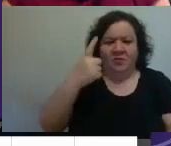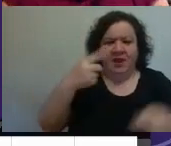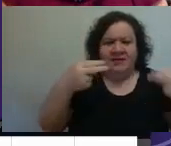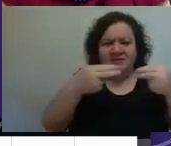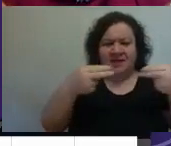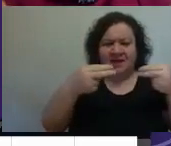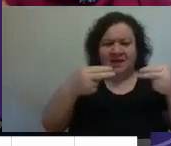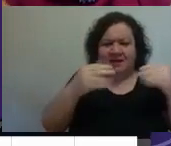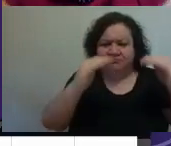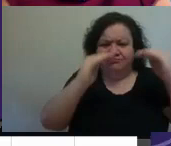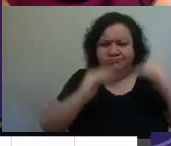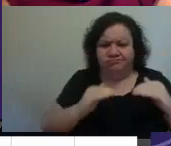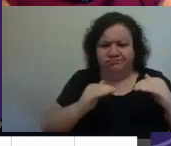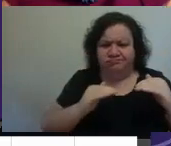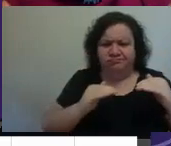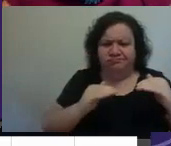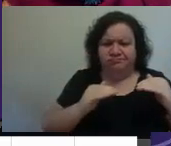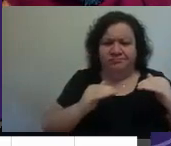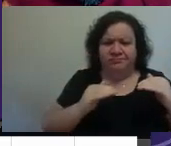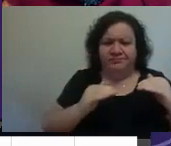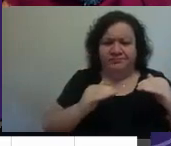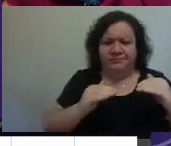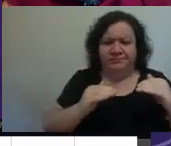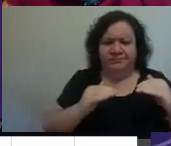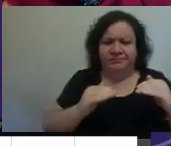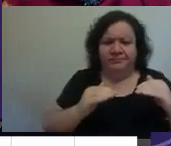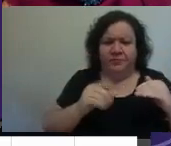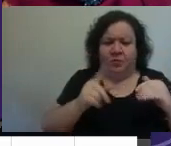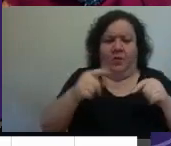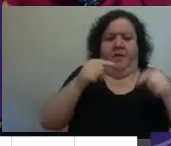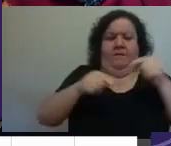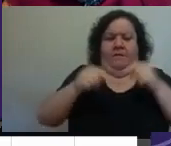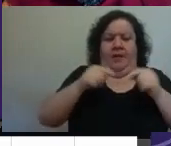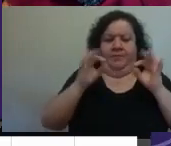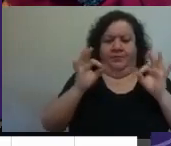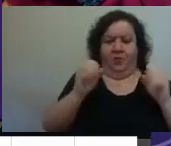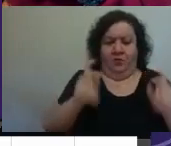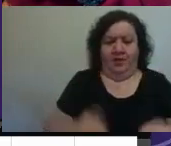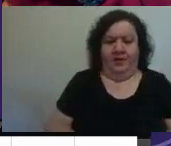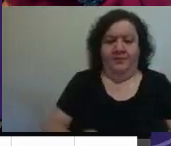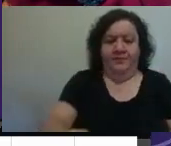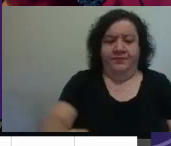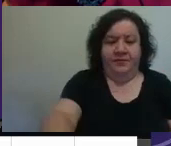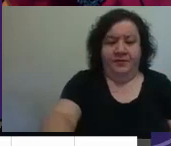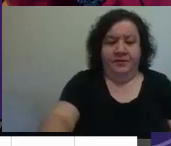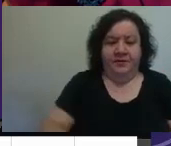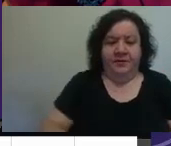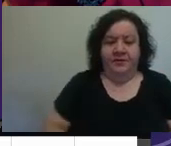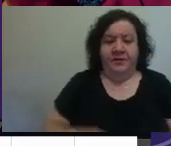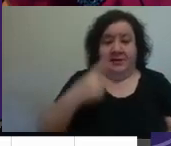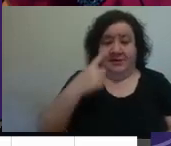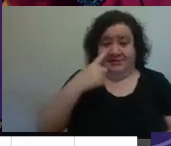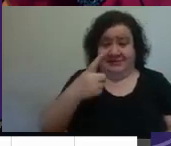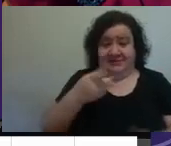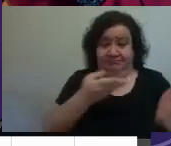you. So this is a screenshot of what happens when I upload a photo to